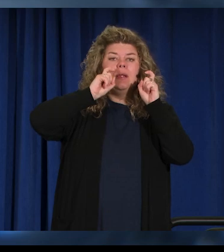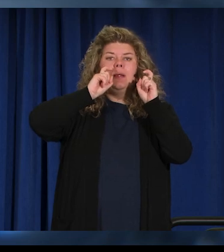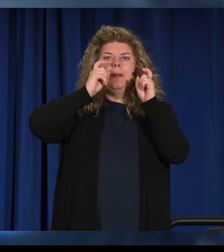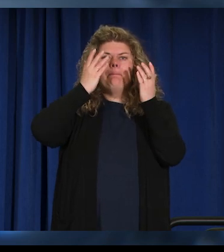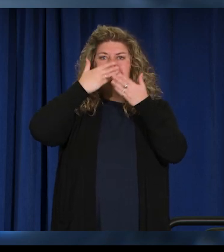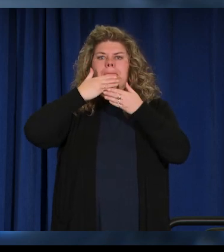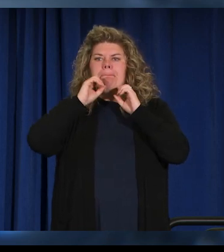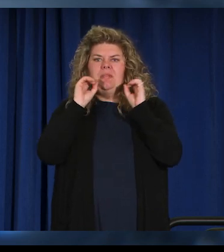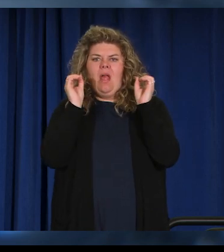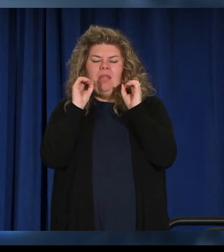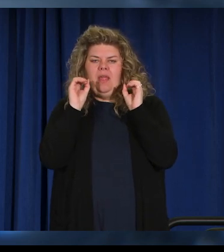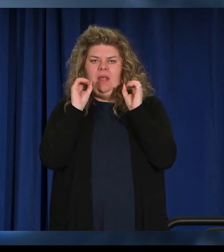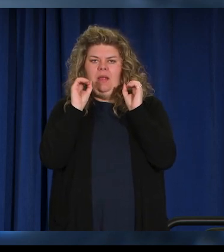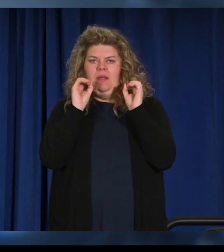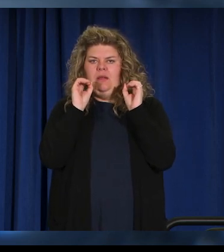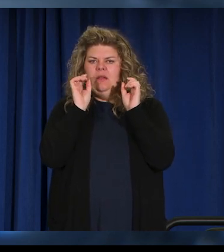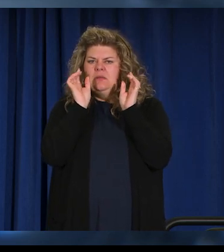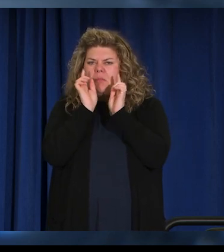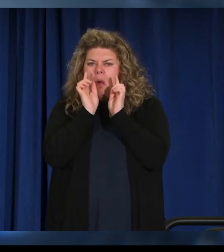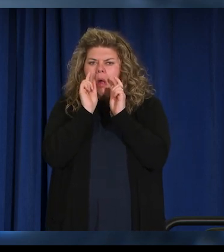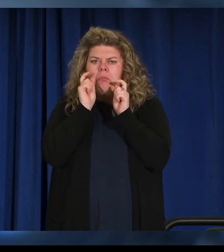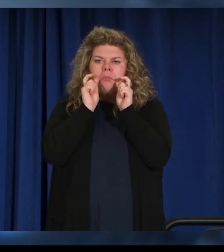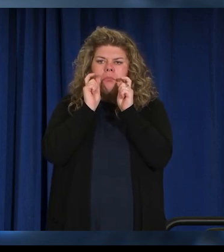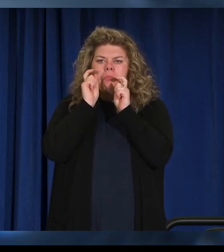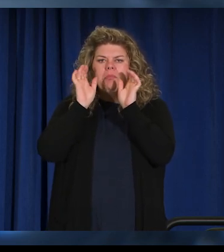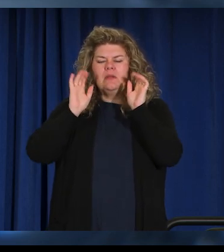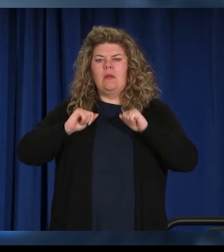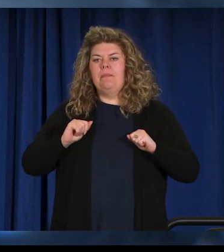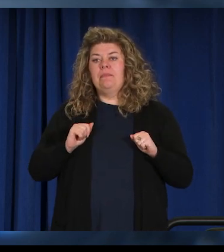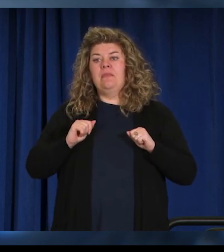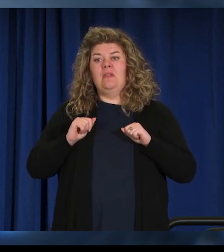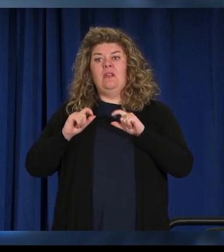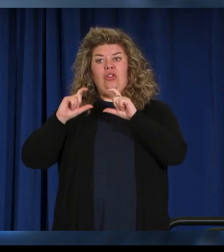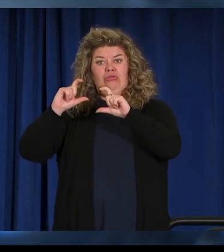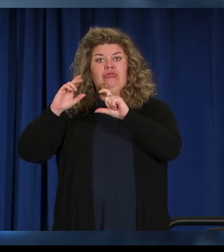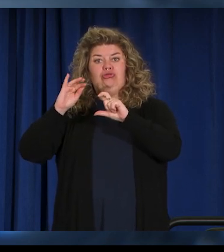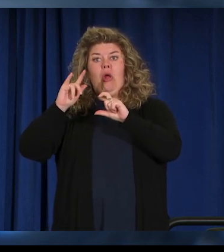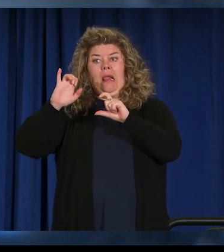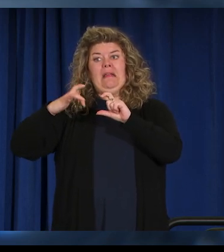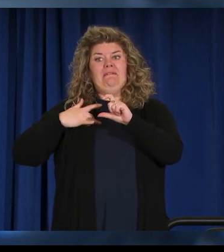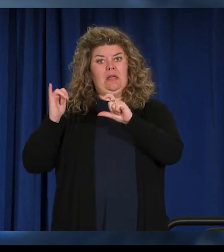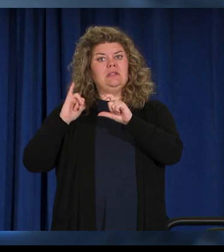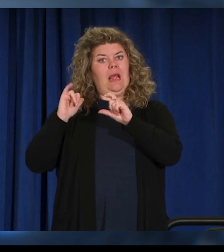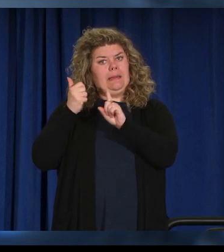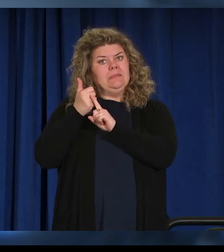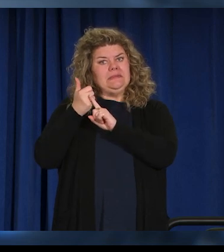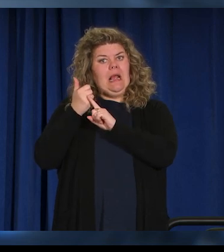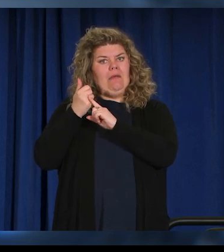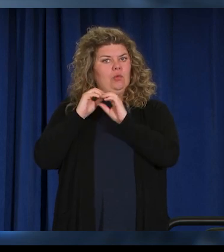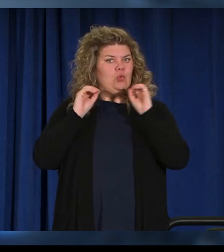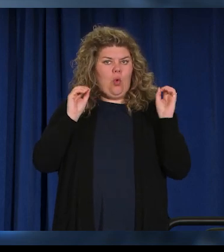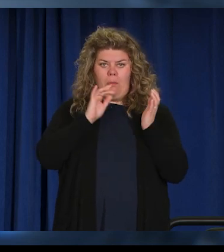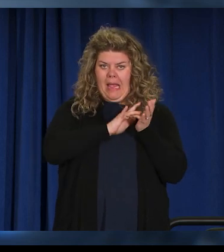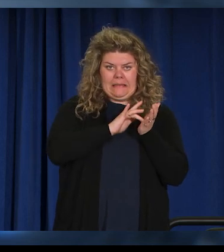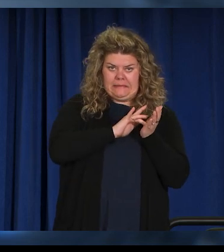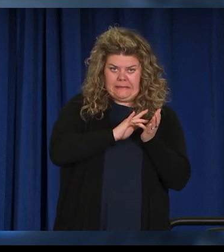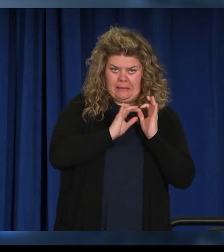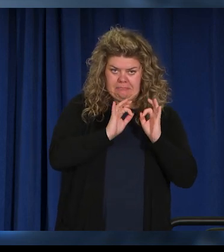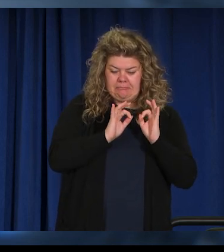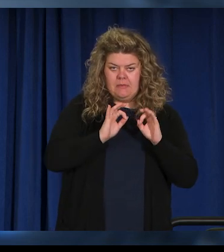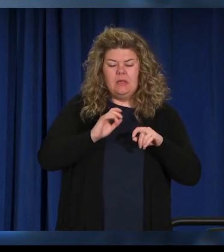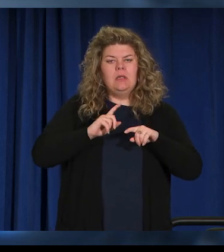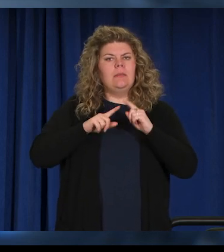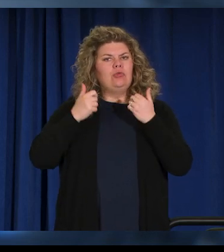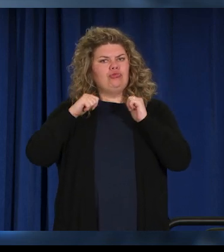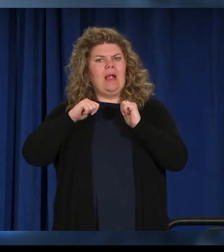affect being almost none at all. Here, Charlie's off the medication and feels more like themselves. However, they work on trying to